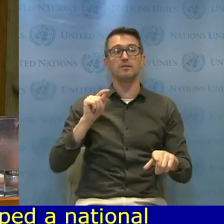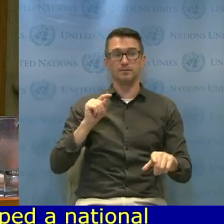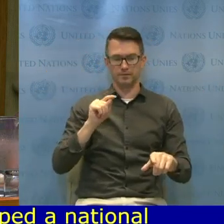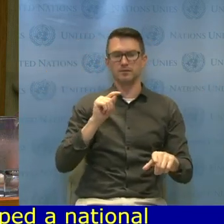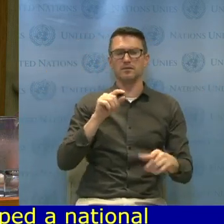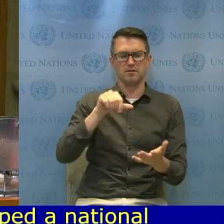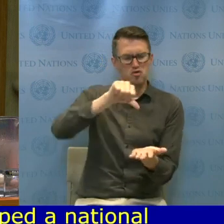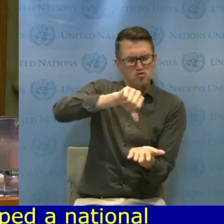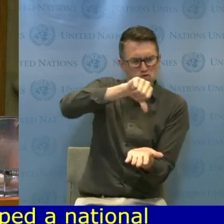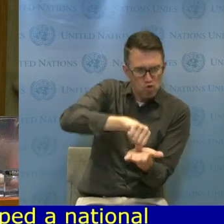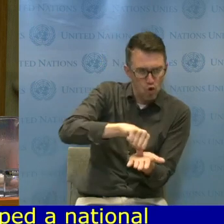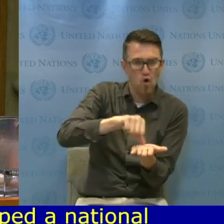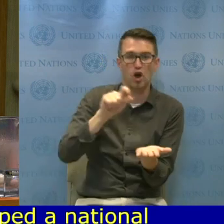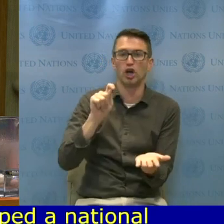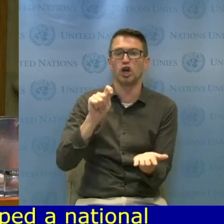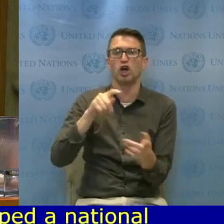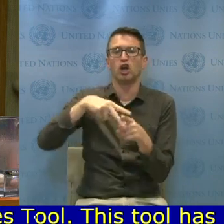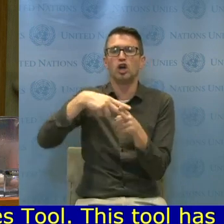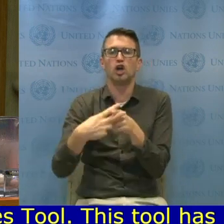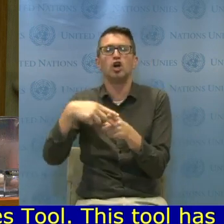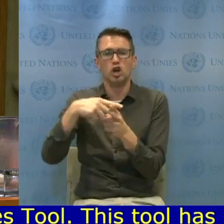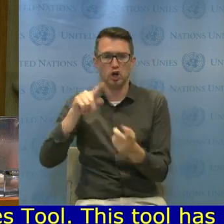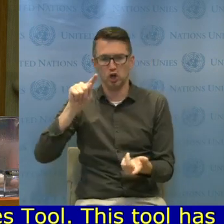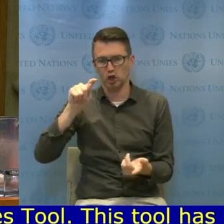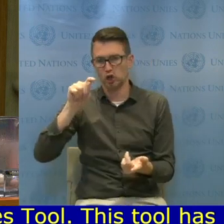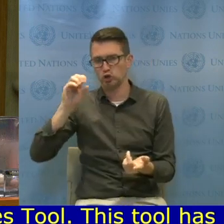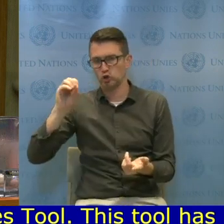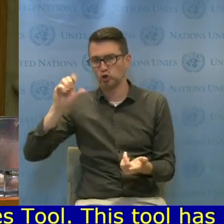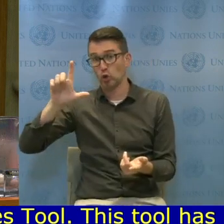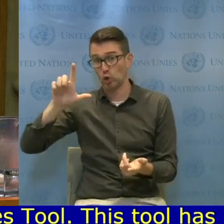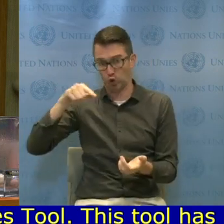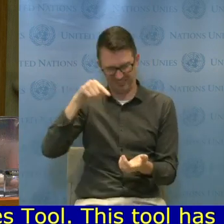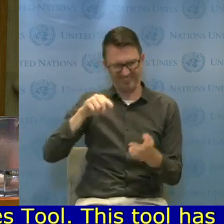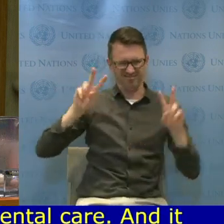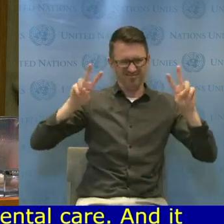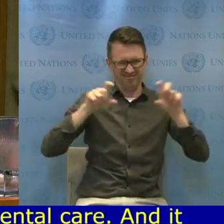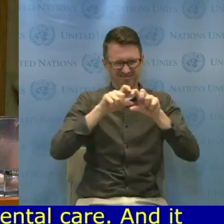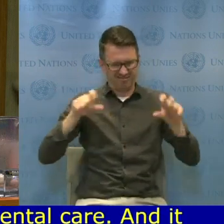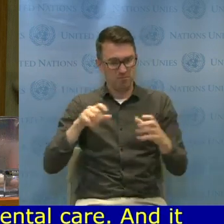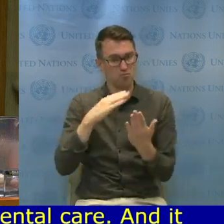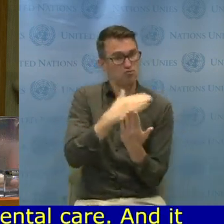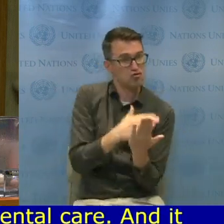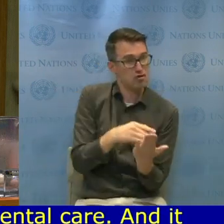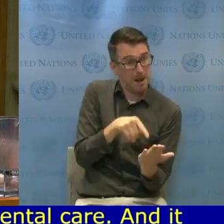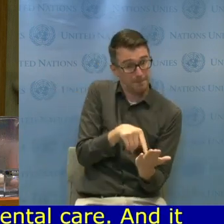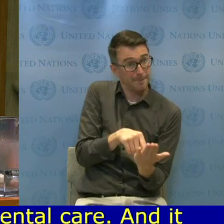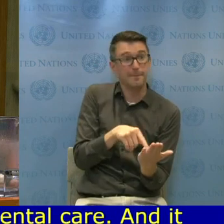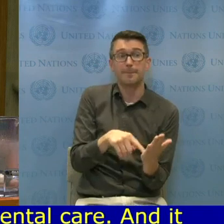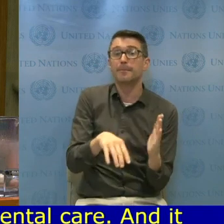be more accommodating to patients with intellectual disabilities. This resource has been